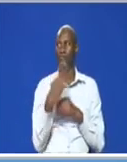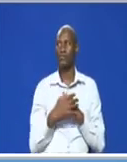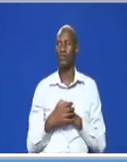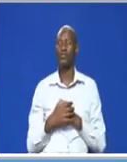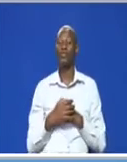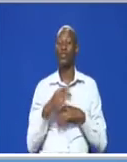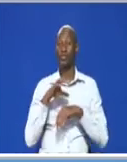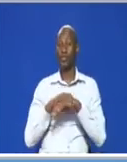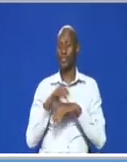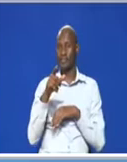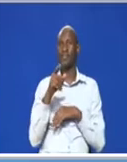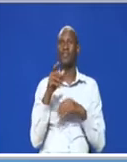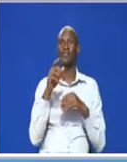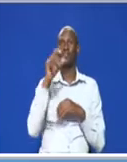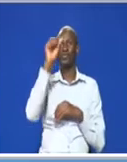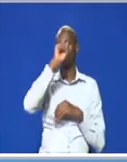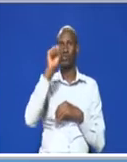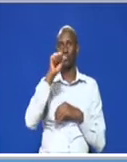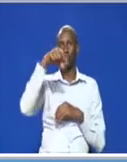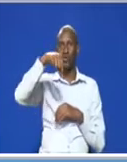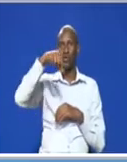Now, to get the square root of